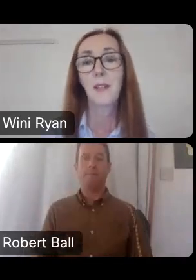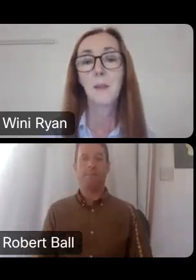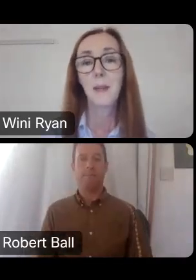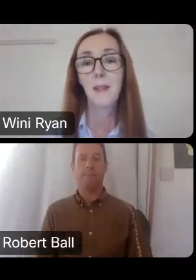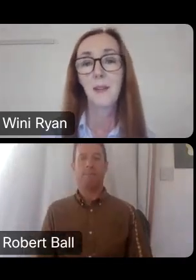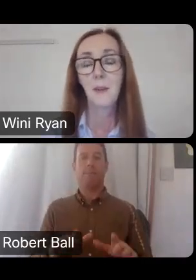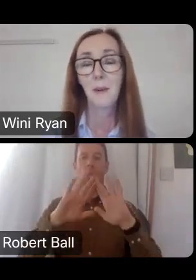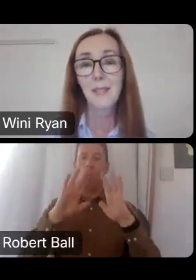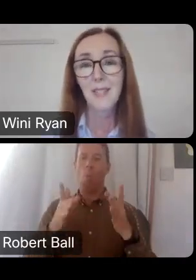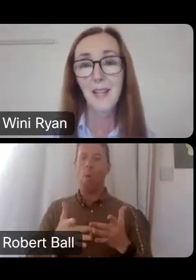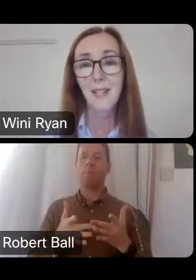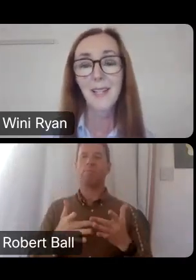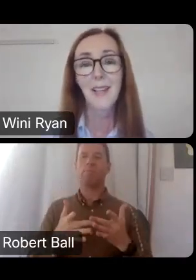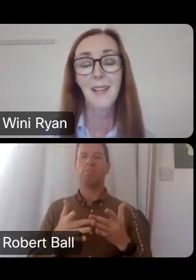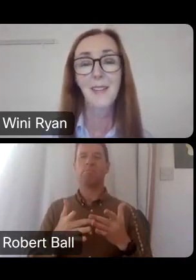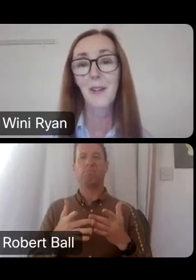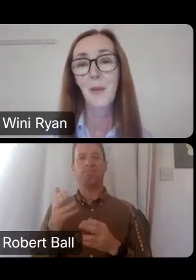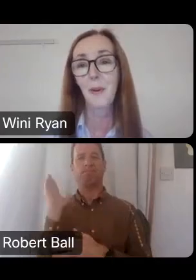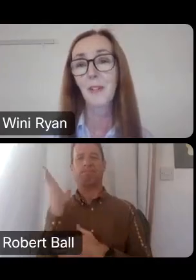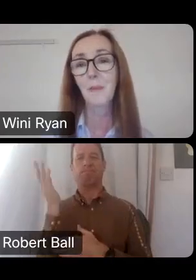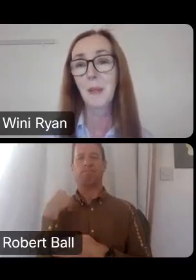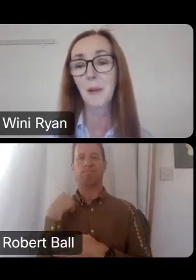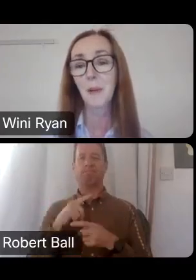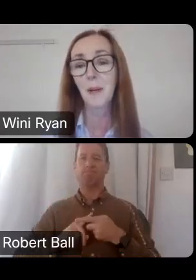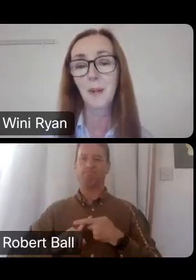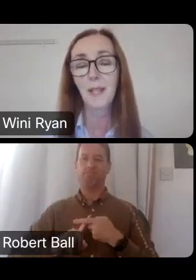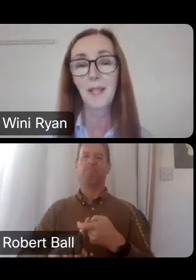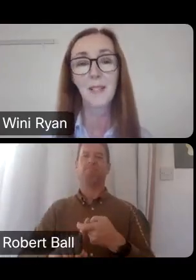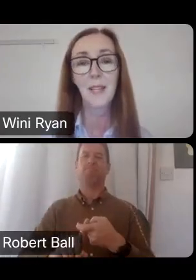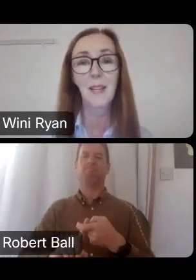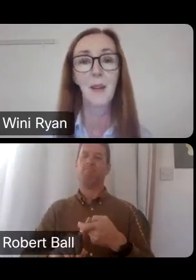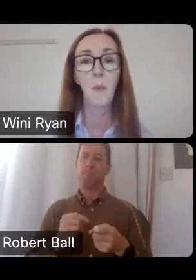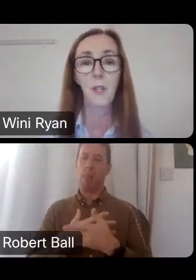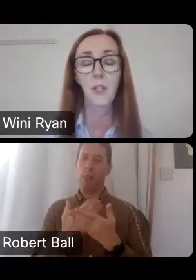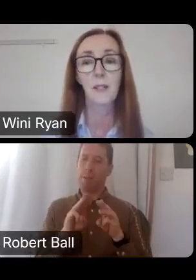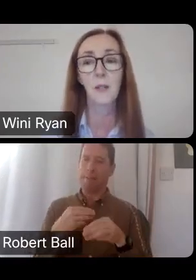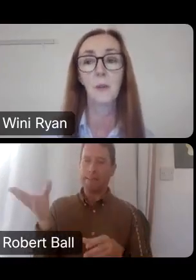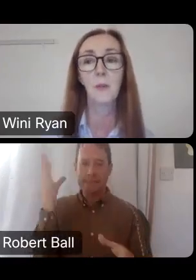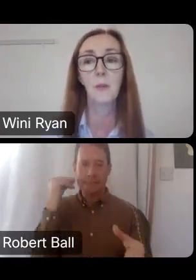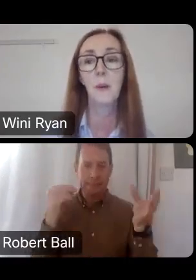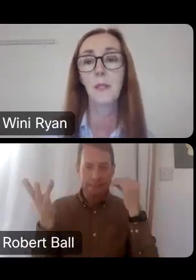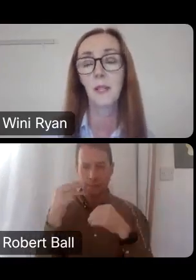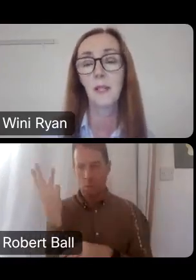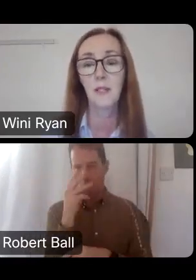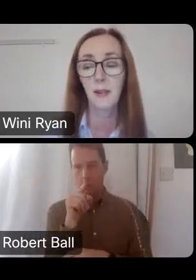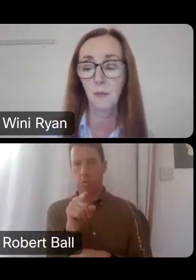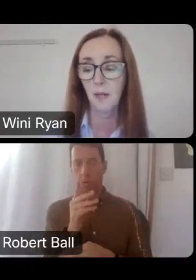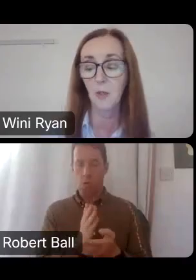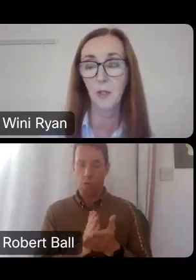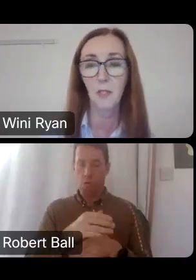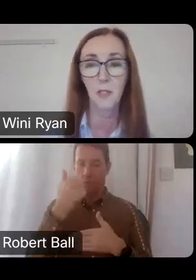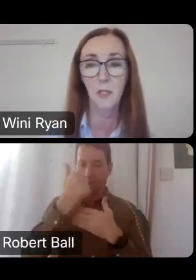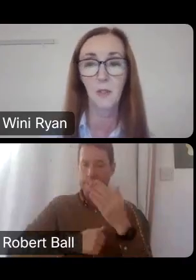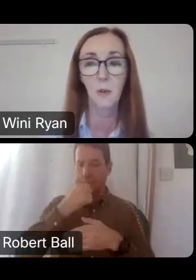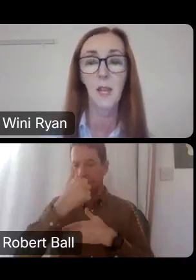Webinars tend to be, you know, quite static, and I know there are lots of people hopefully listening in and watching. So throughout the day today, what I'm